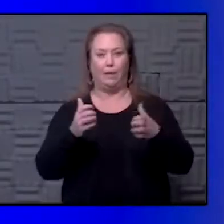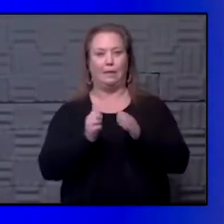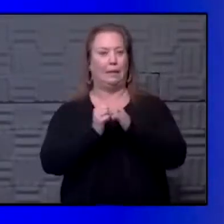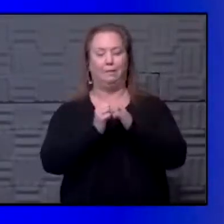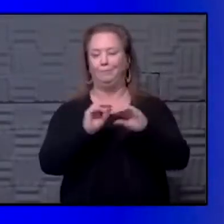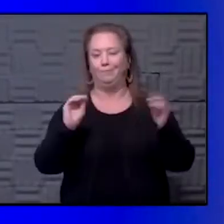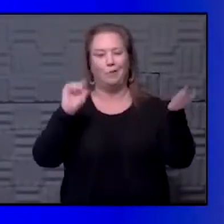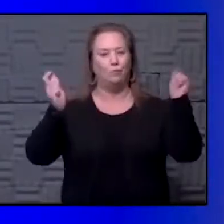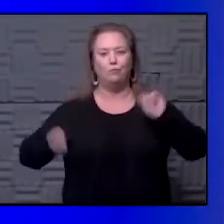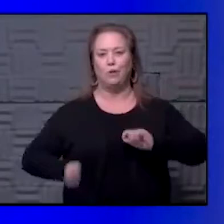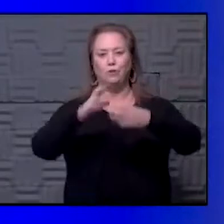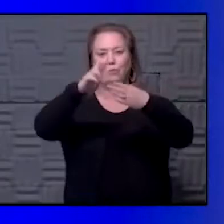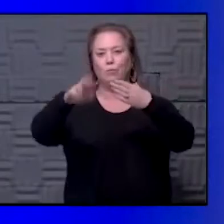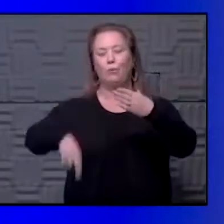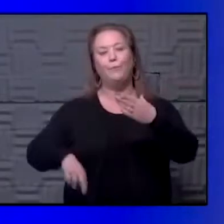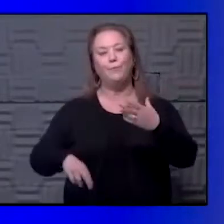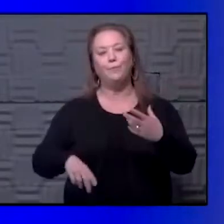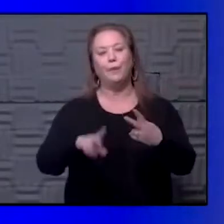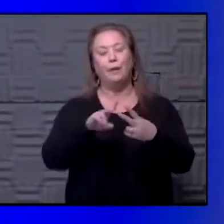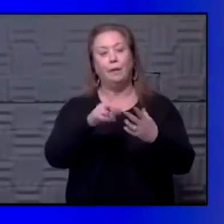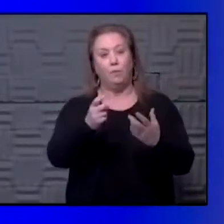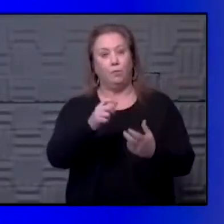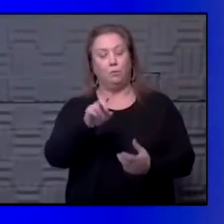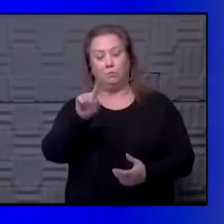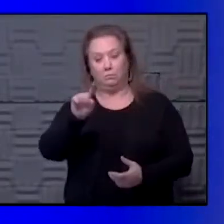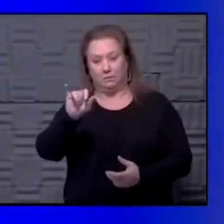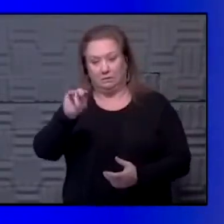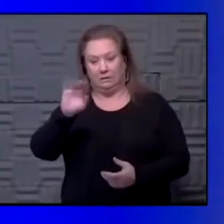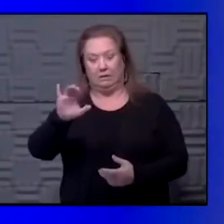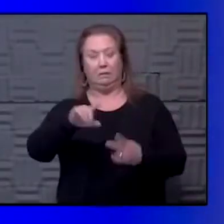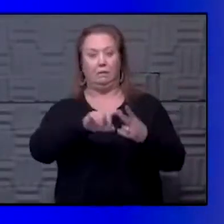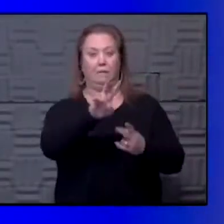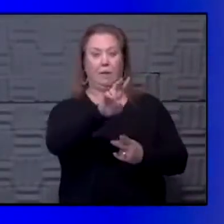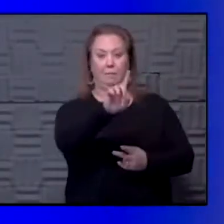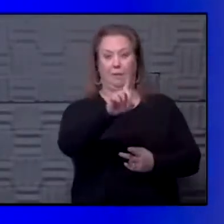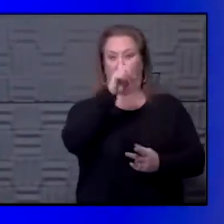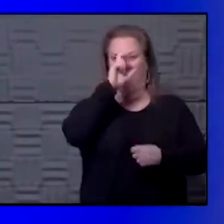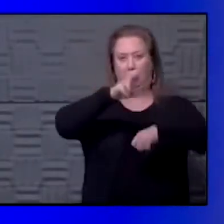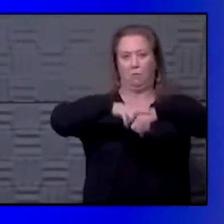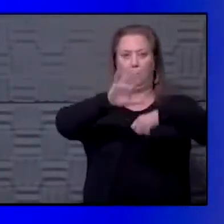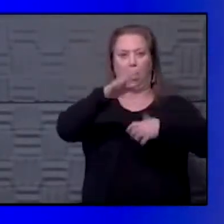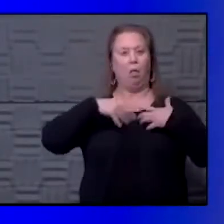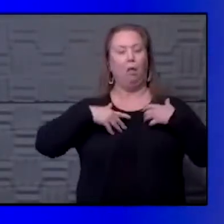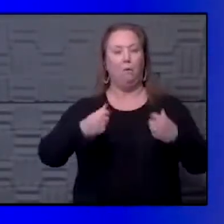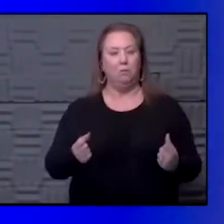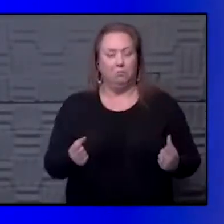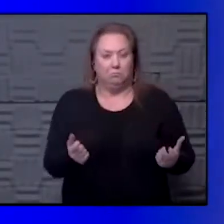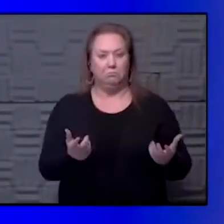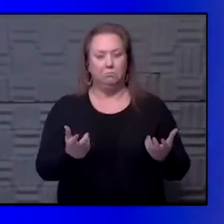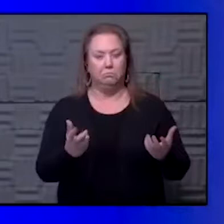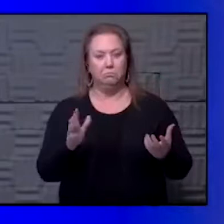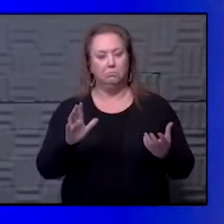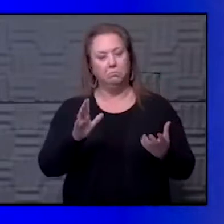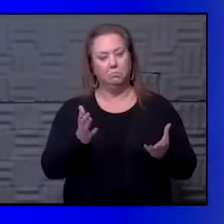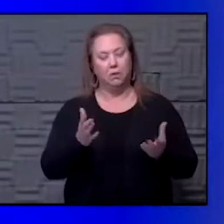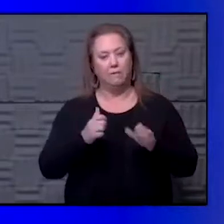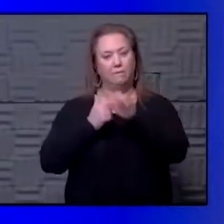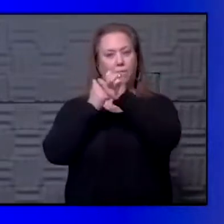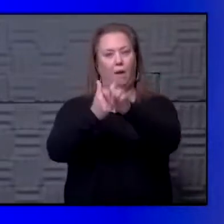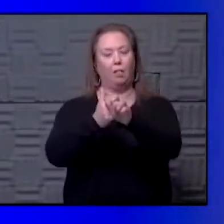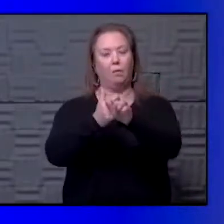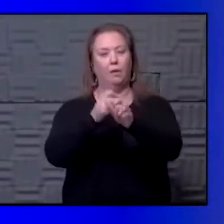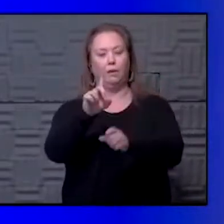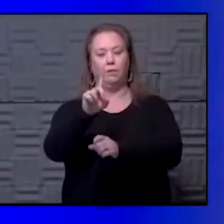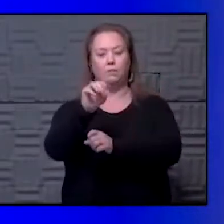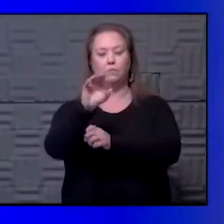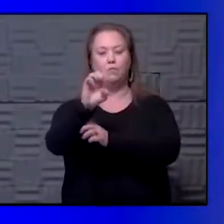had no change in outcome. So I think if you want to take zinc and vitamin D for normal health in the provided